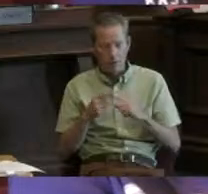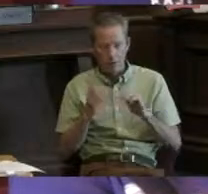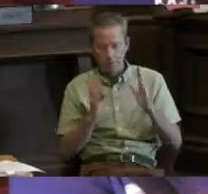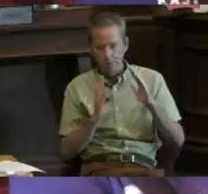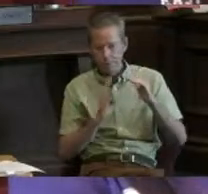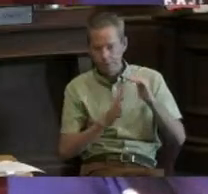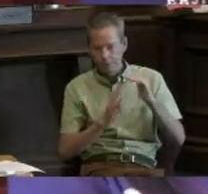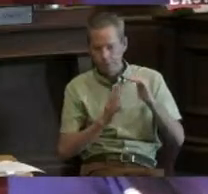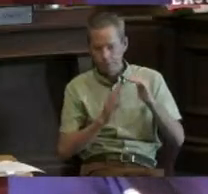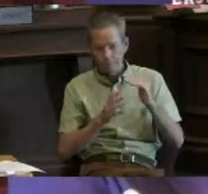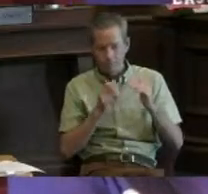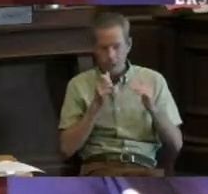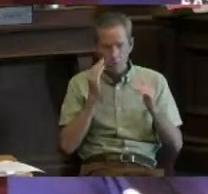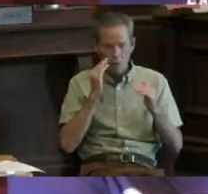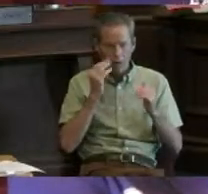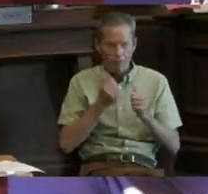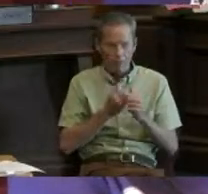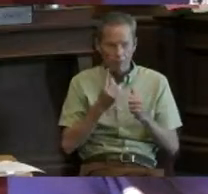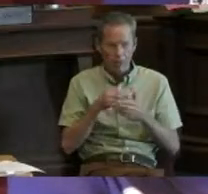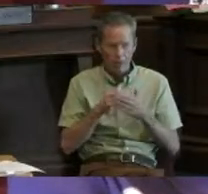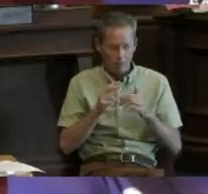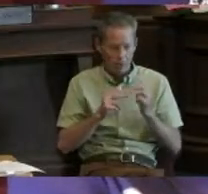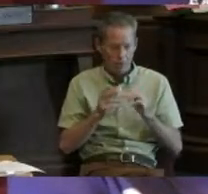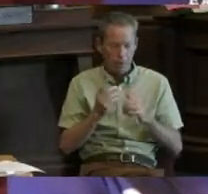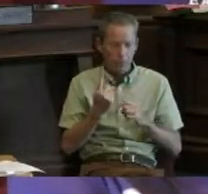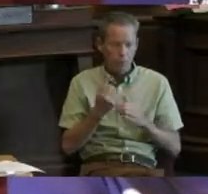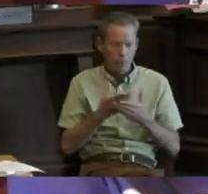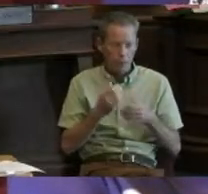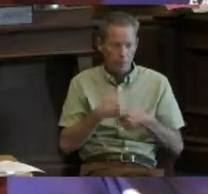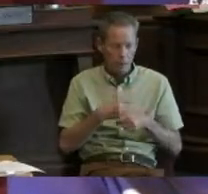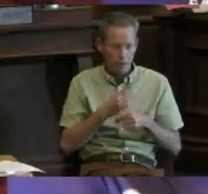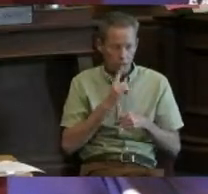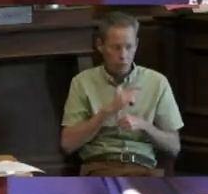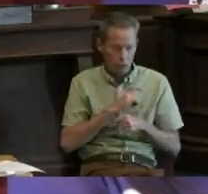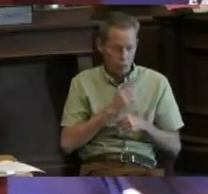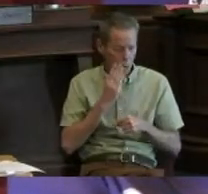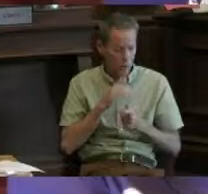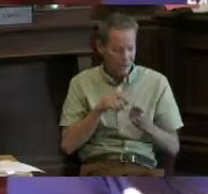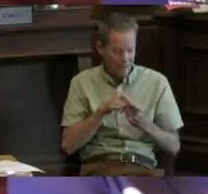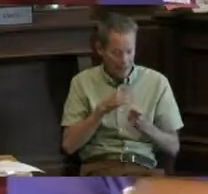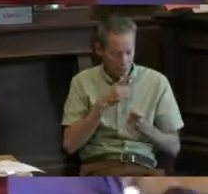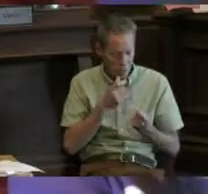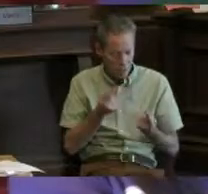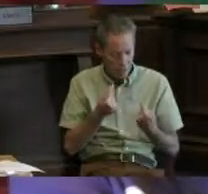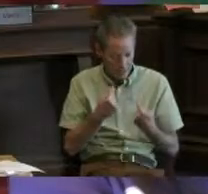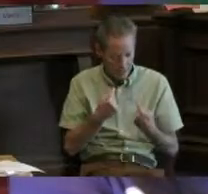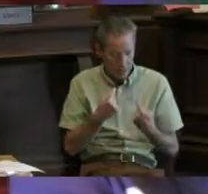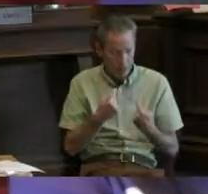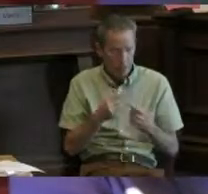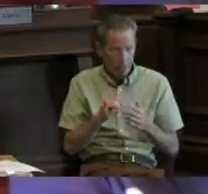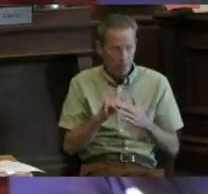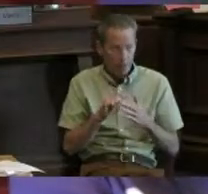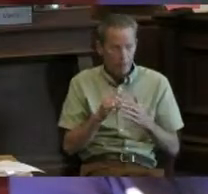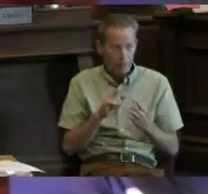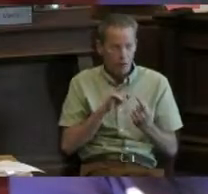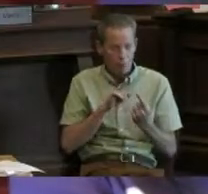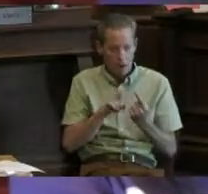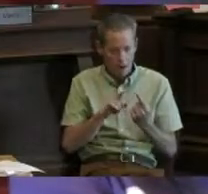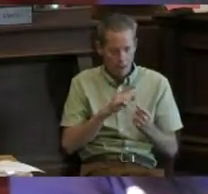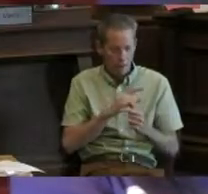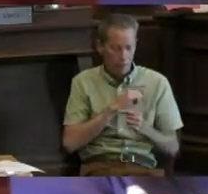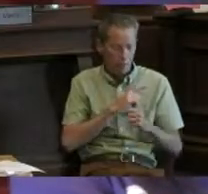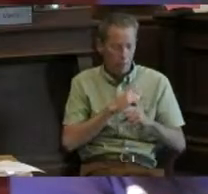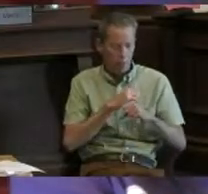building. So that's one thing, making sure security, that we know exactly everyone coming in, that they have to go by the security guard, they have to check